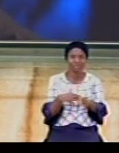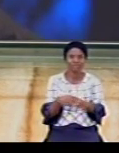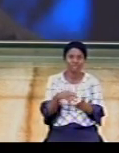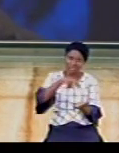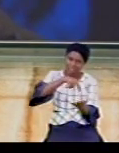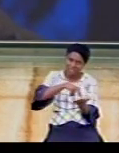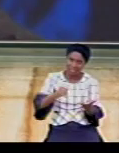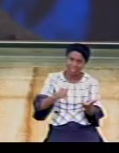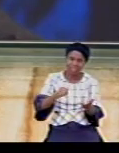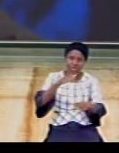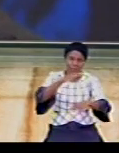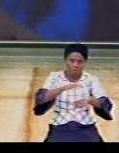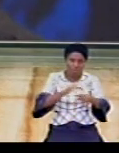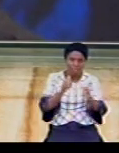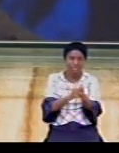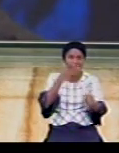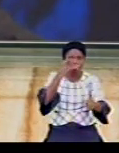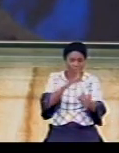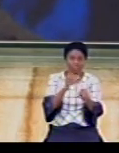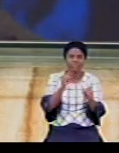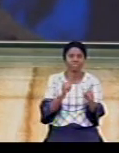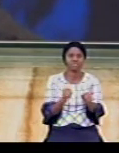Standing on the promises.